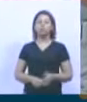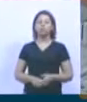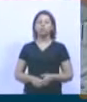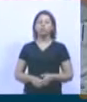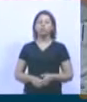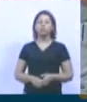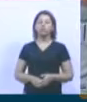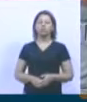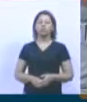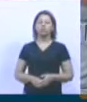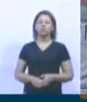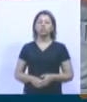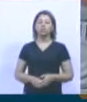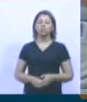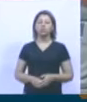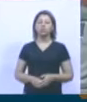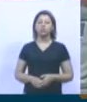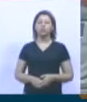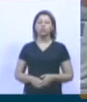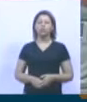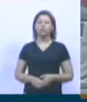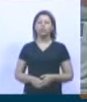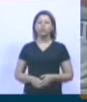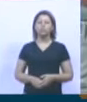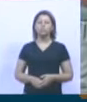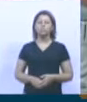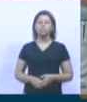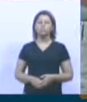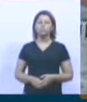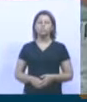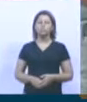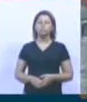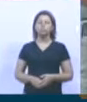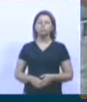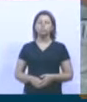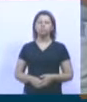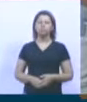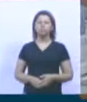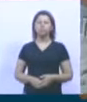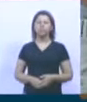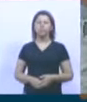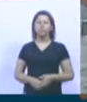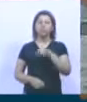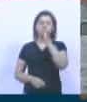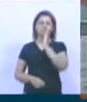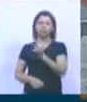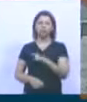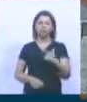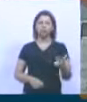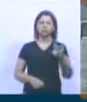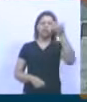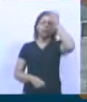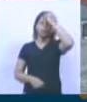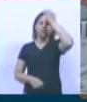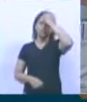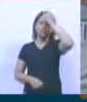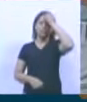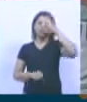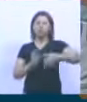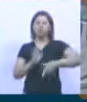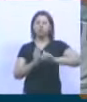before? Why didn't you tell this to me before? Ela disse que ela não tinha tido consciência disso